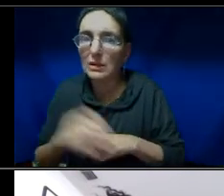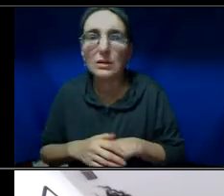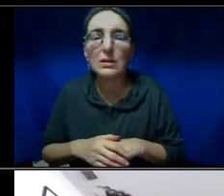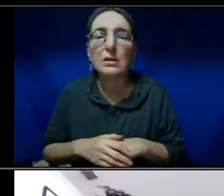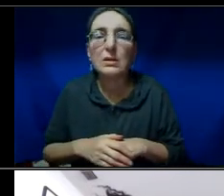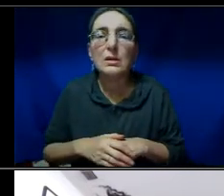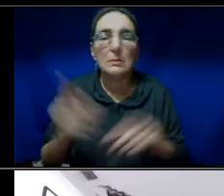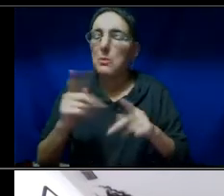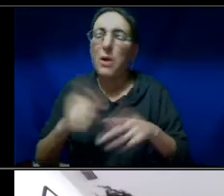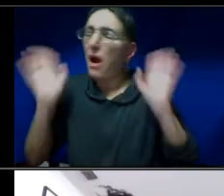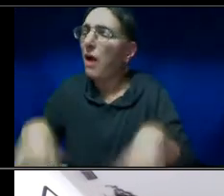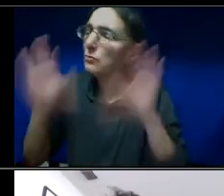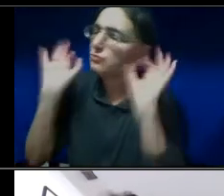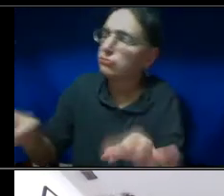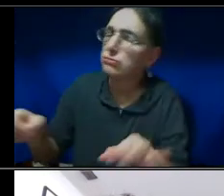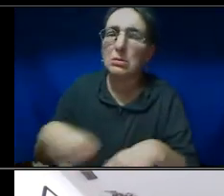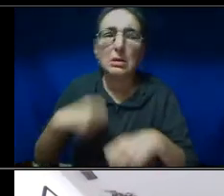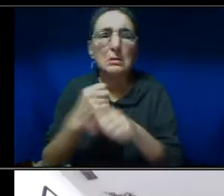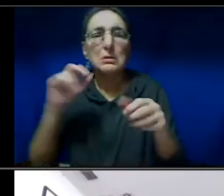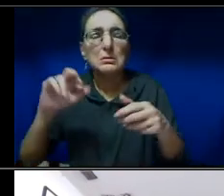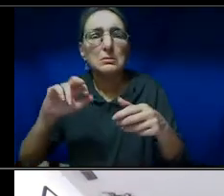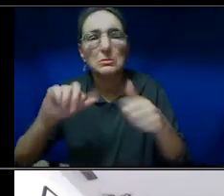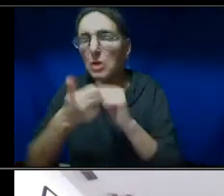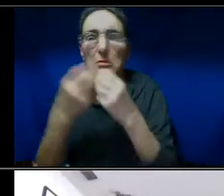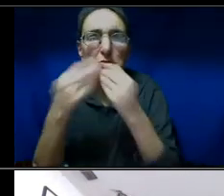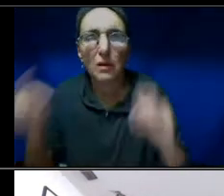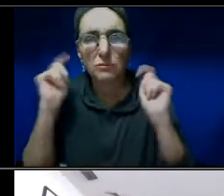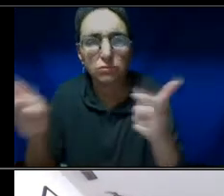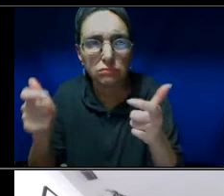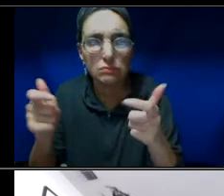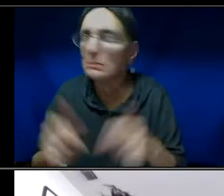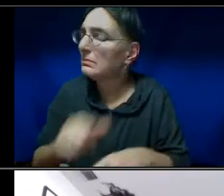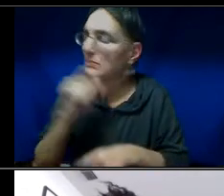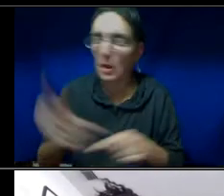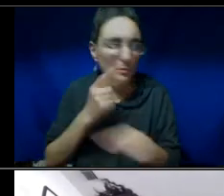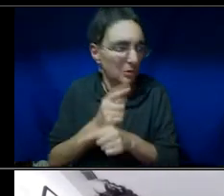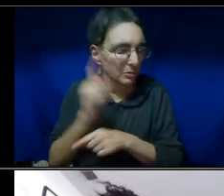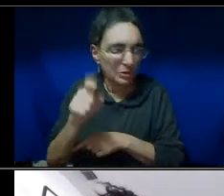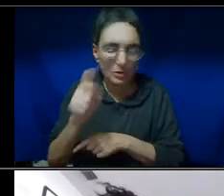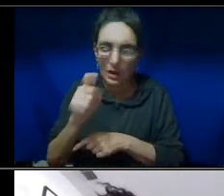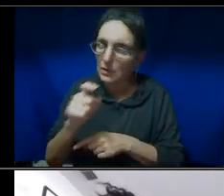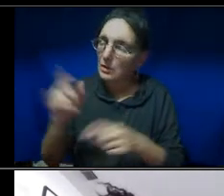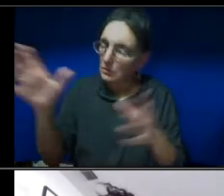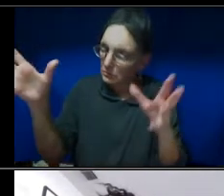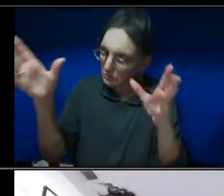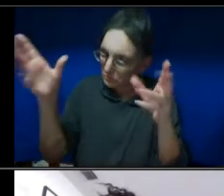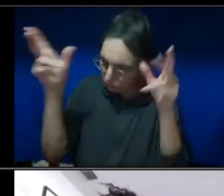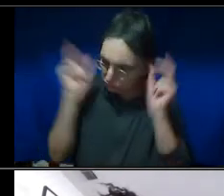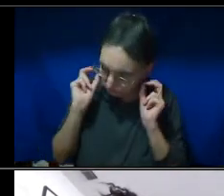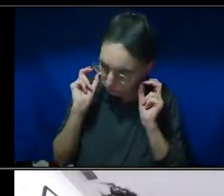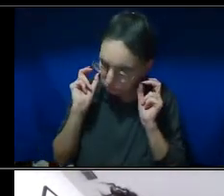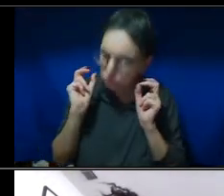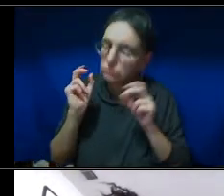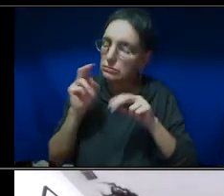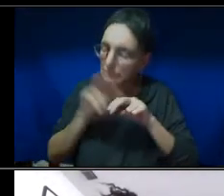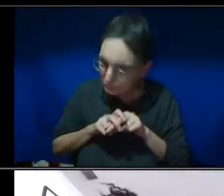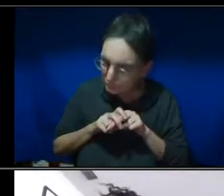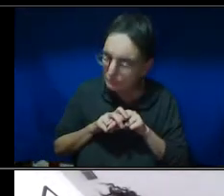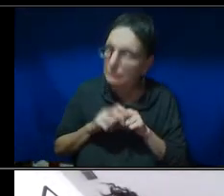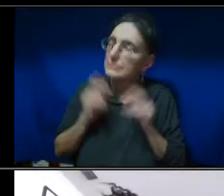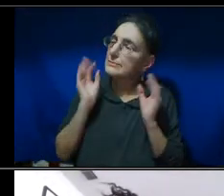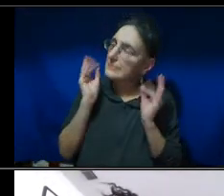solutions, but that's actually not appropriate. You actually have to sit with it. You have to simmer with it, meditate with it. It's not about guilt. It's not about